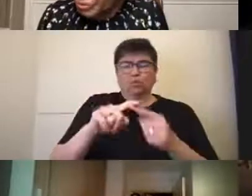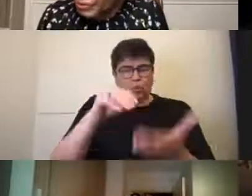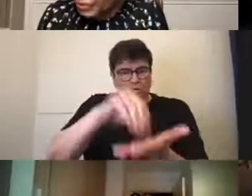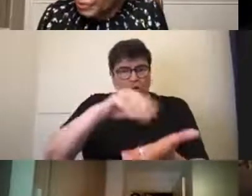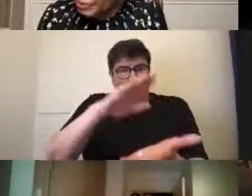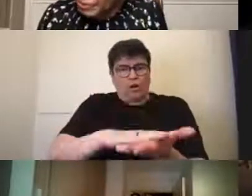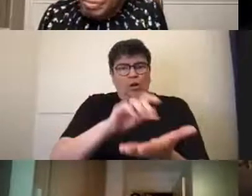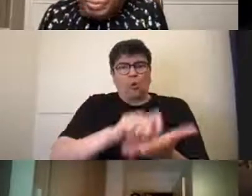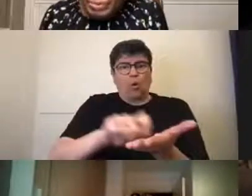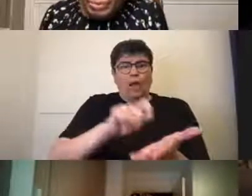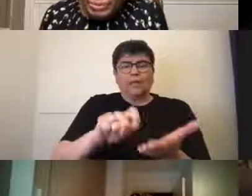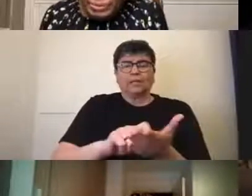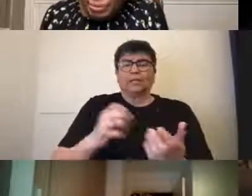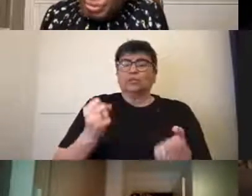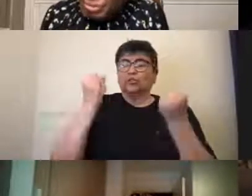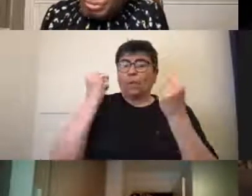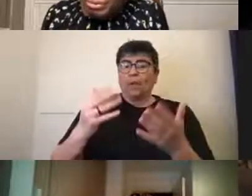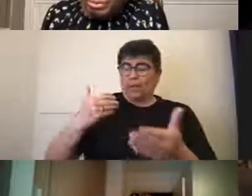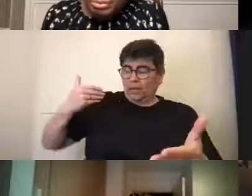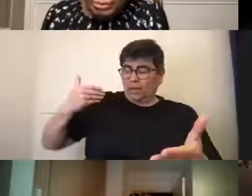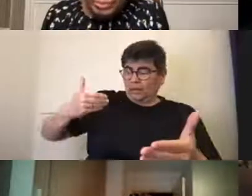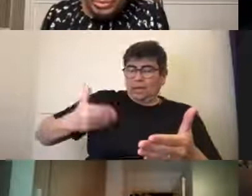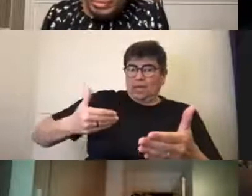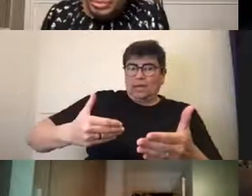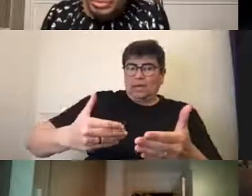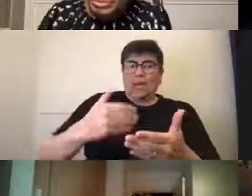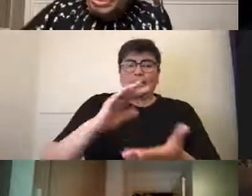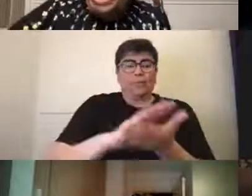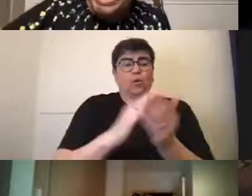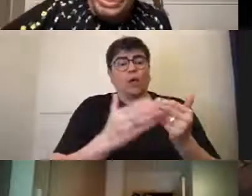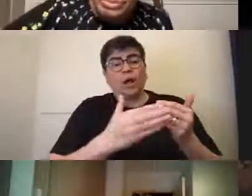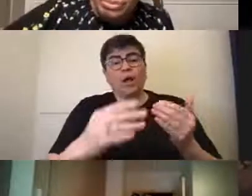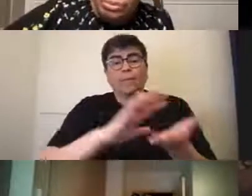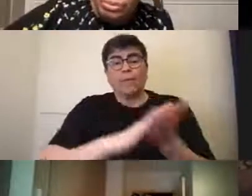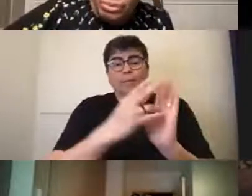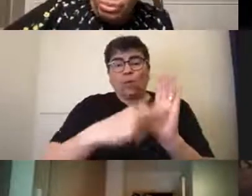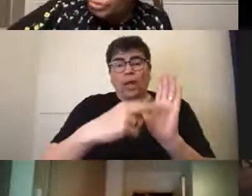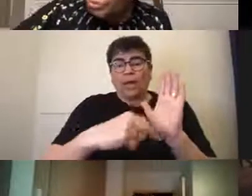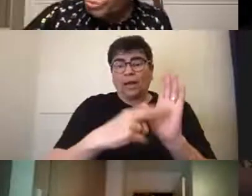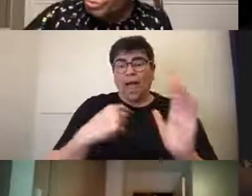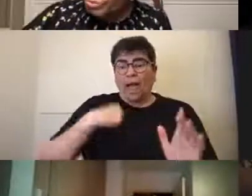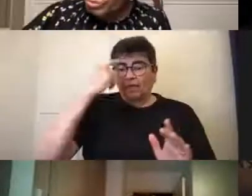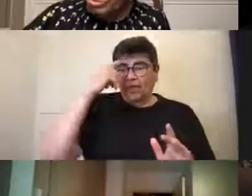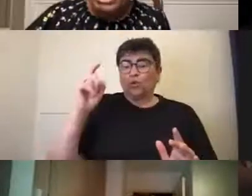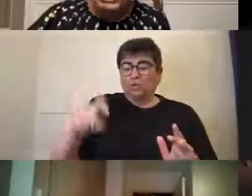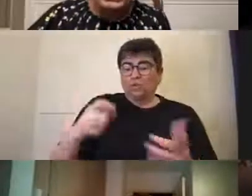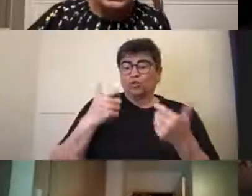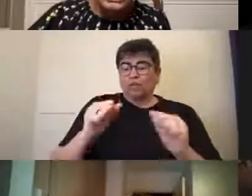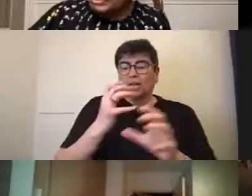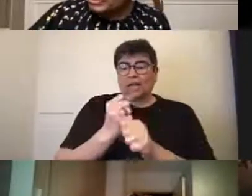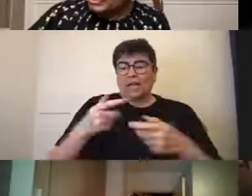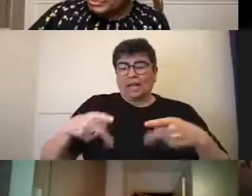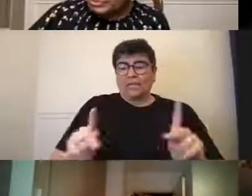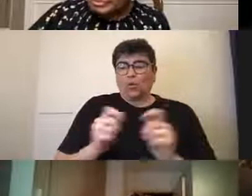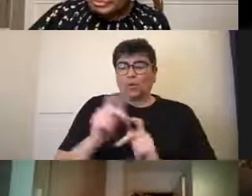so many steps before the writing of it becomes read. And what I often suggest people do is I think you do need to try to get consent with